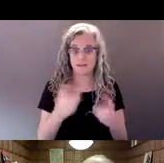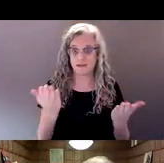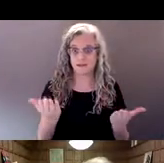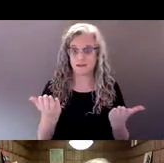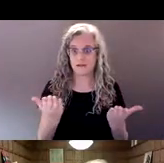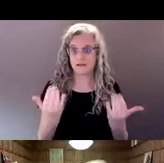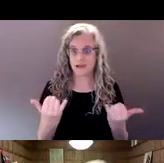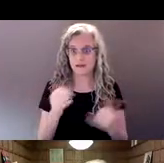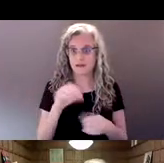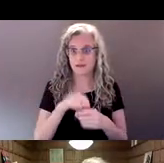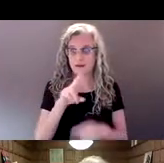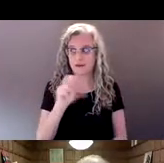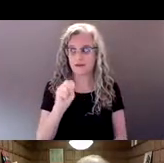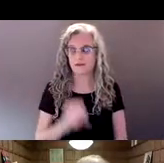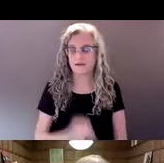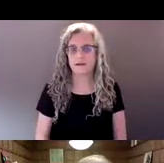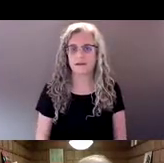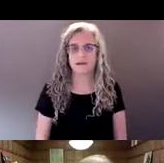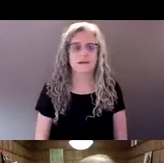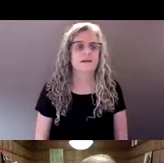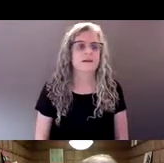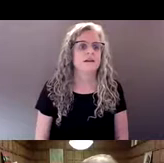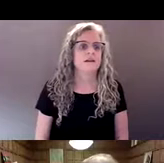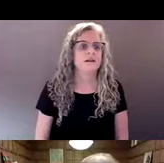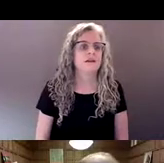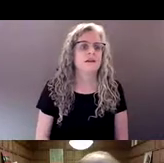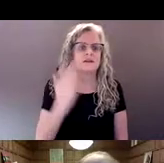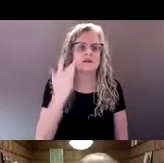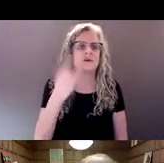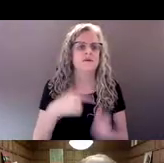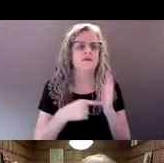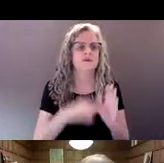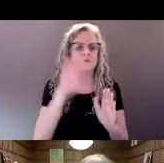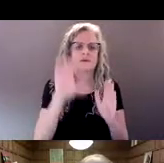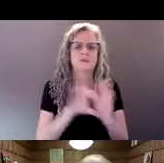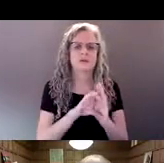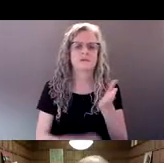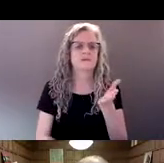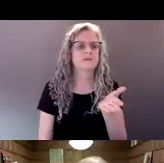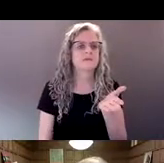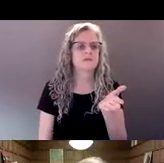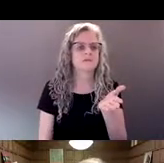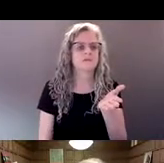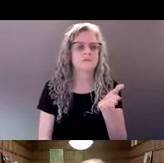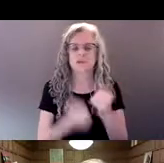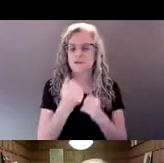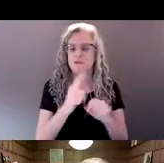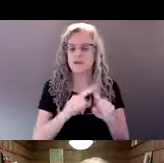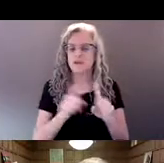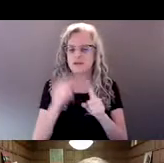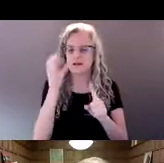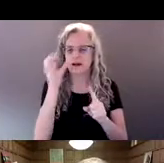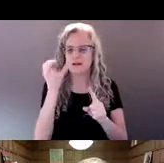I offer you this striking image because it brings together a few themes: invoking the medieval